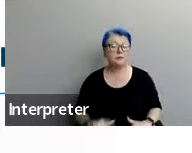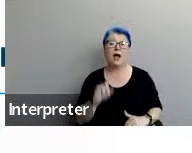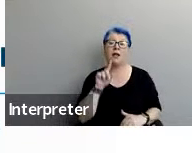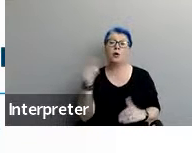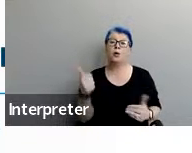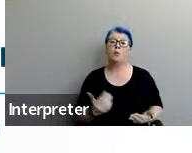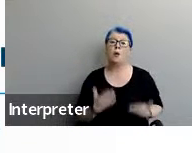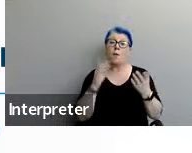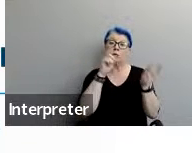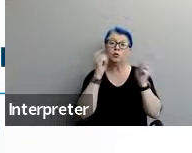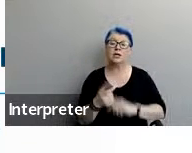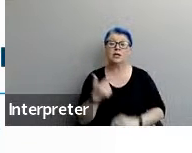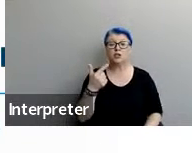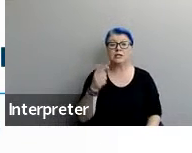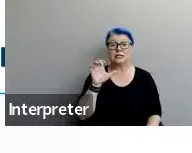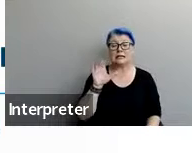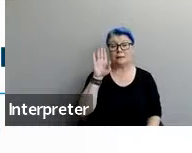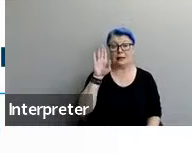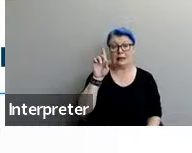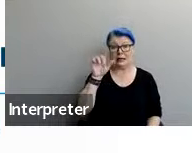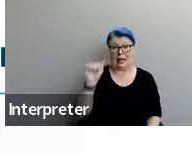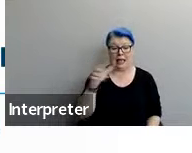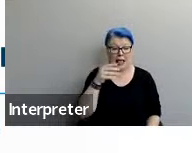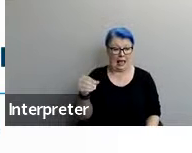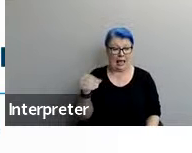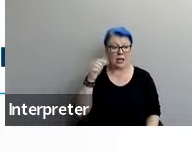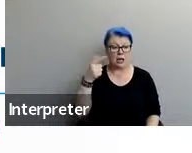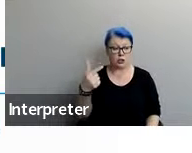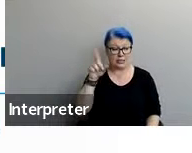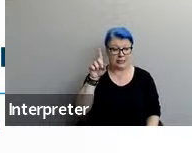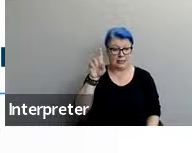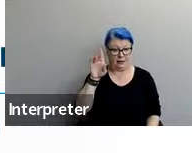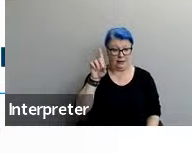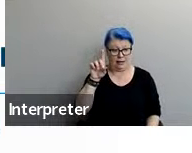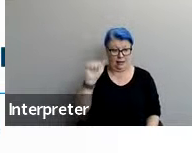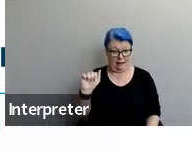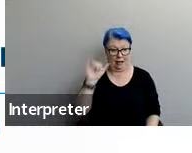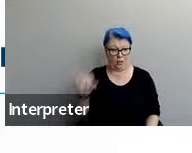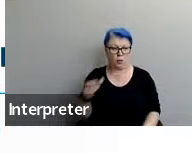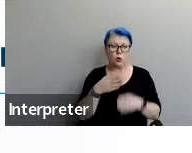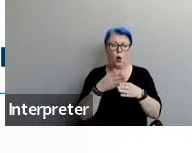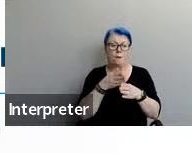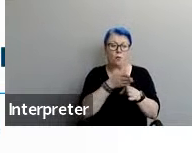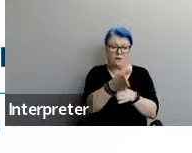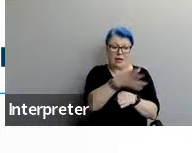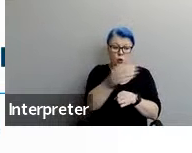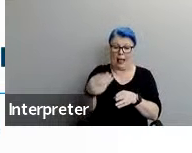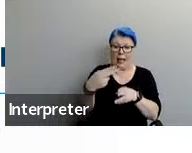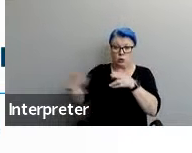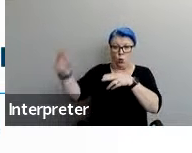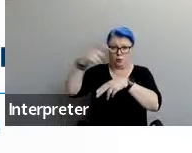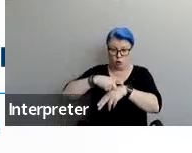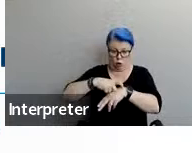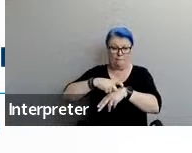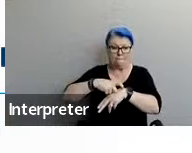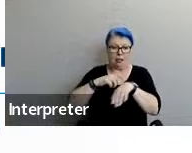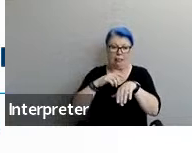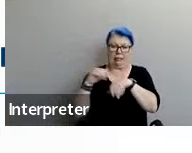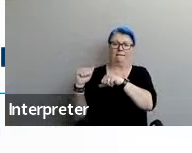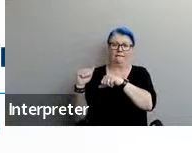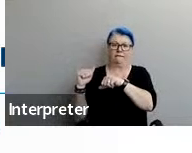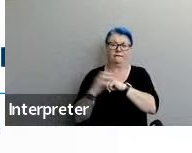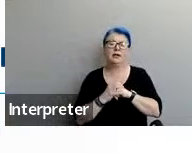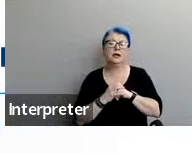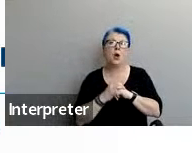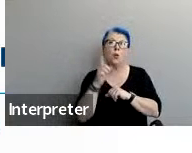Another proposed change is for GCBDA and GDBDA, which are professional and short-term leaves. One of